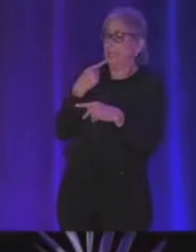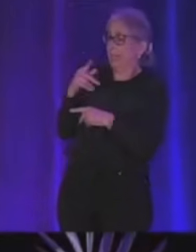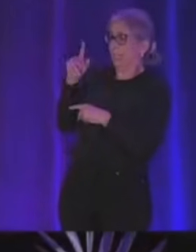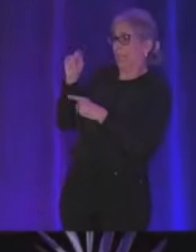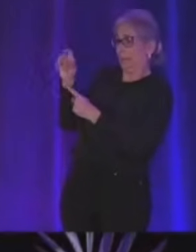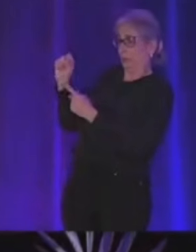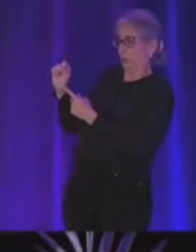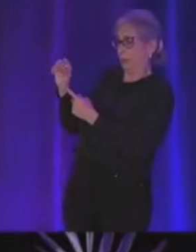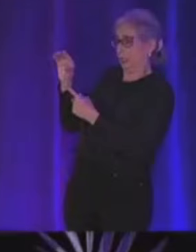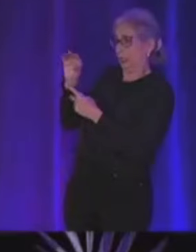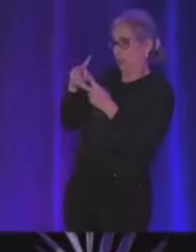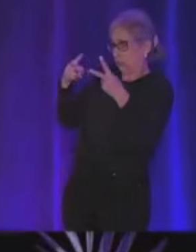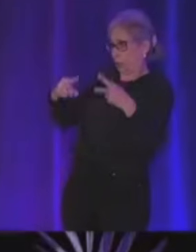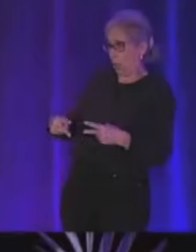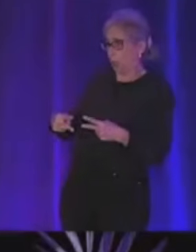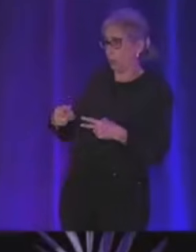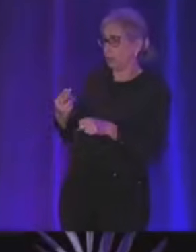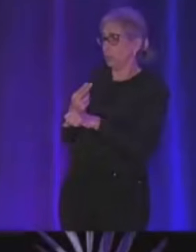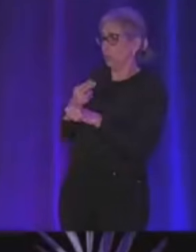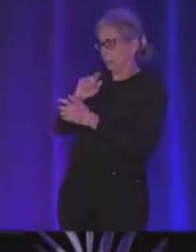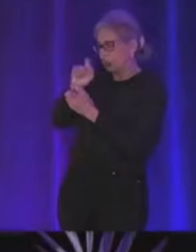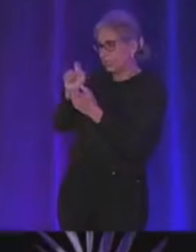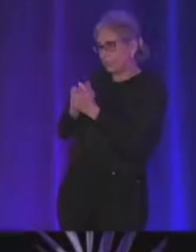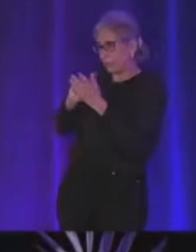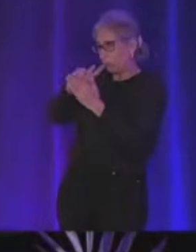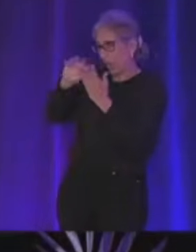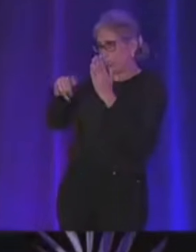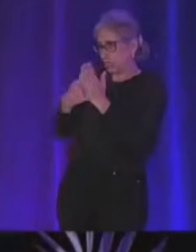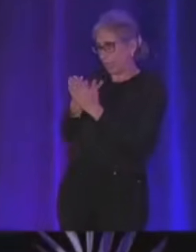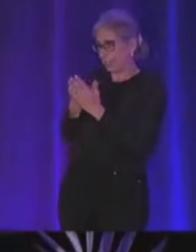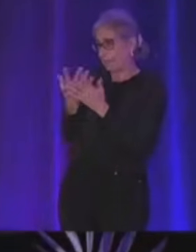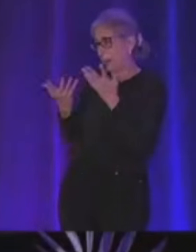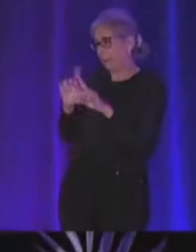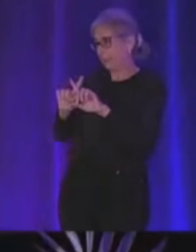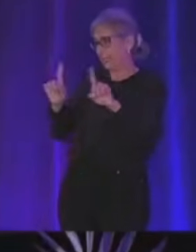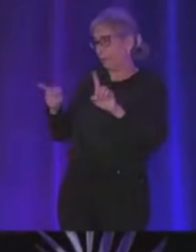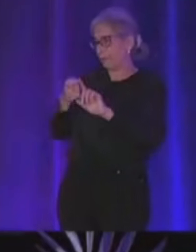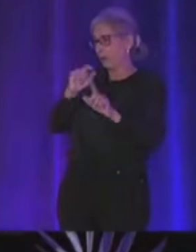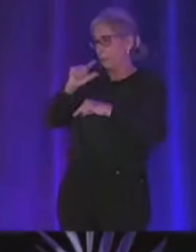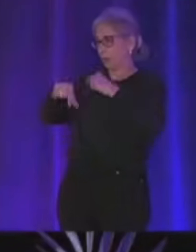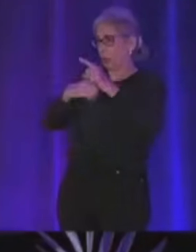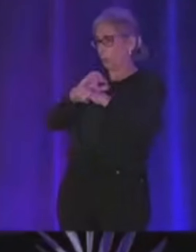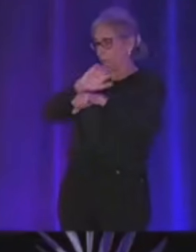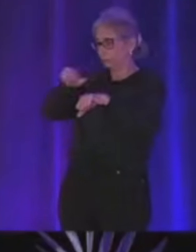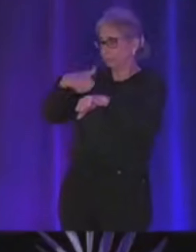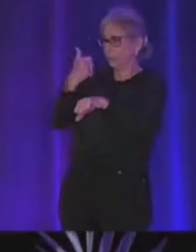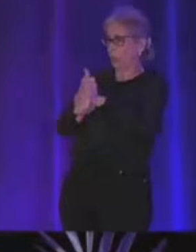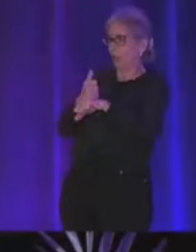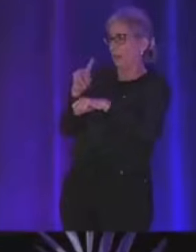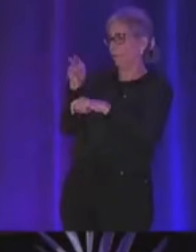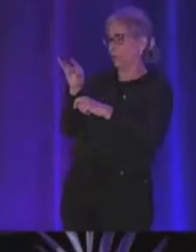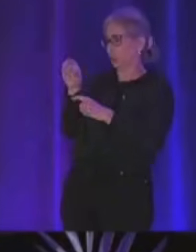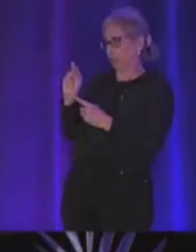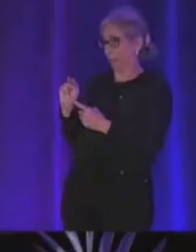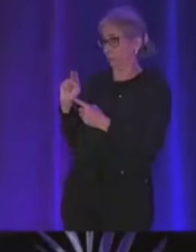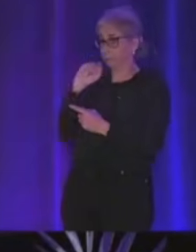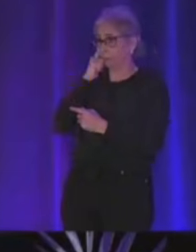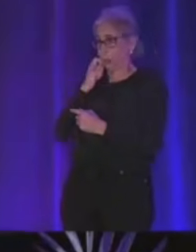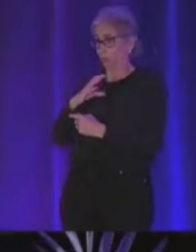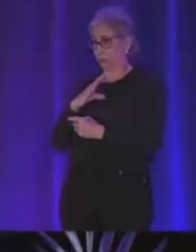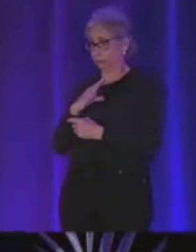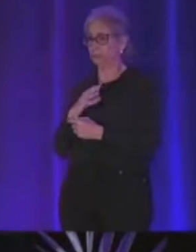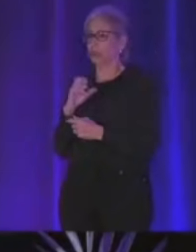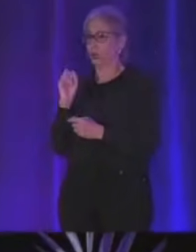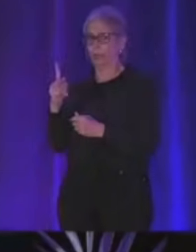Code to use your specific project's version because it might be different from your global installed VS Code version. Cool? Cool.